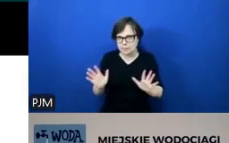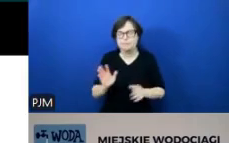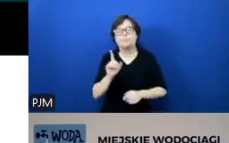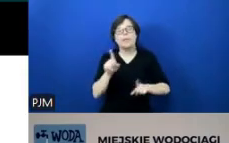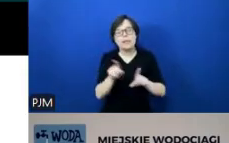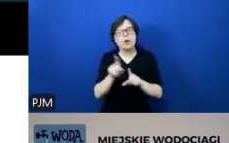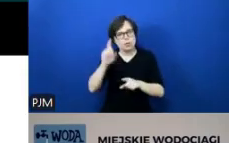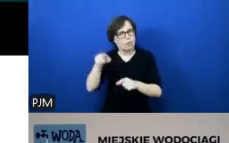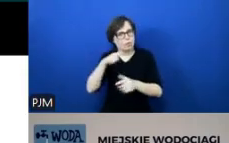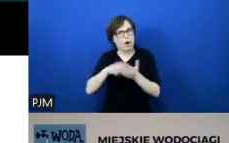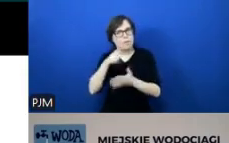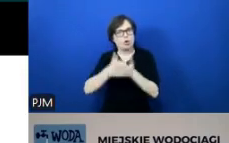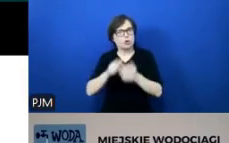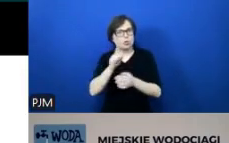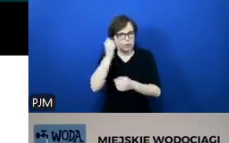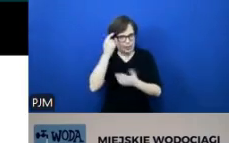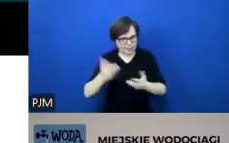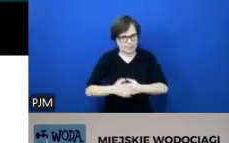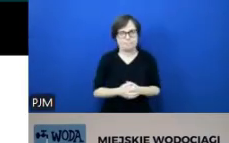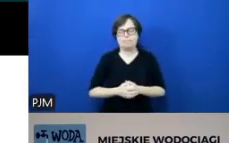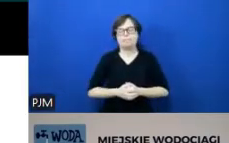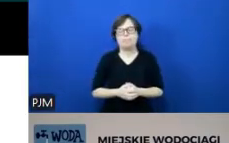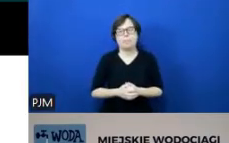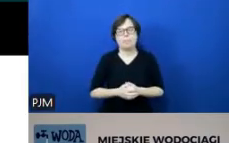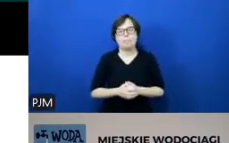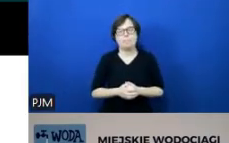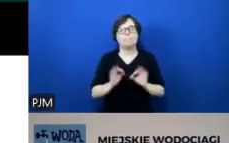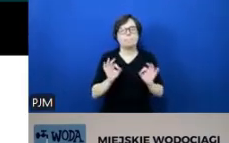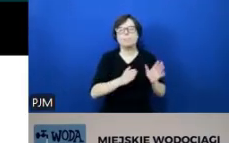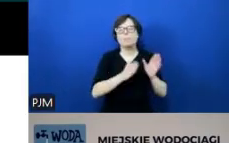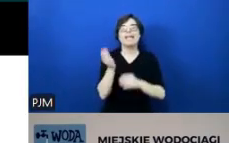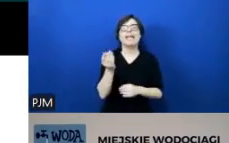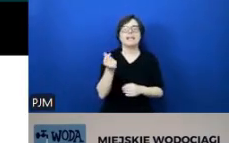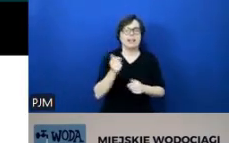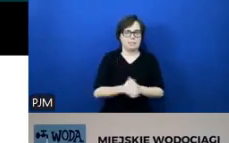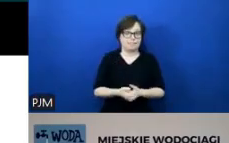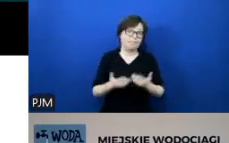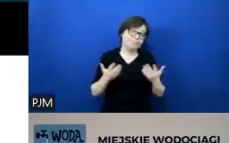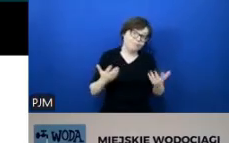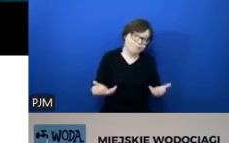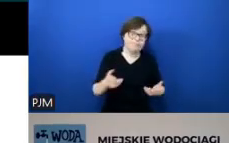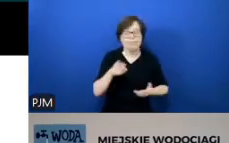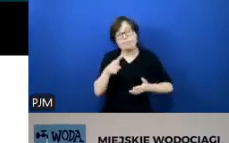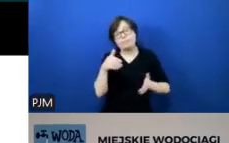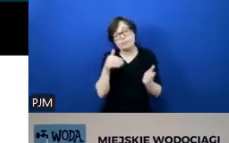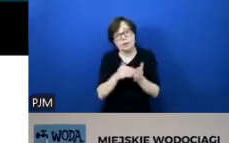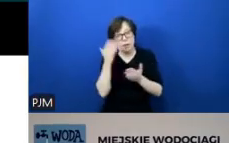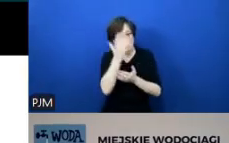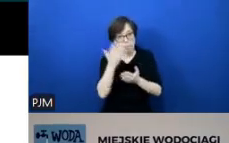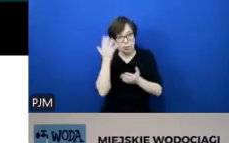the management and conservation of the system. It's also supported with AI. The price. Well,